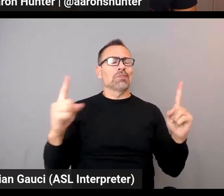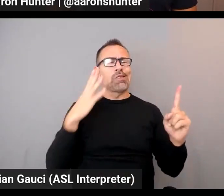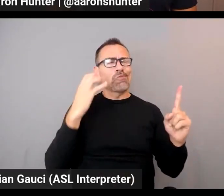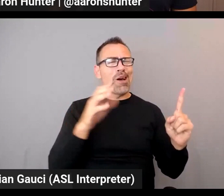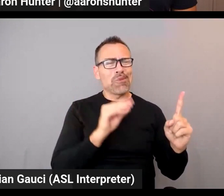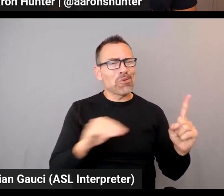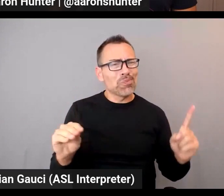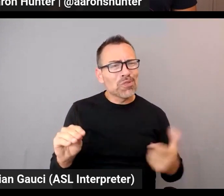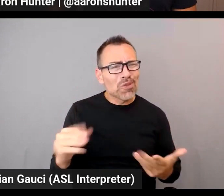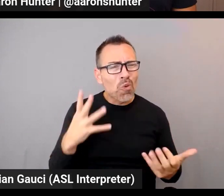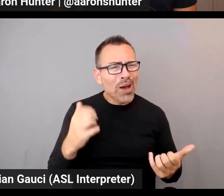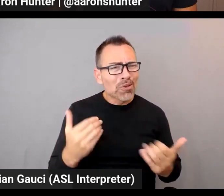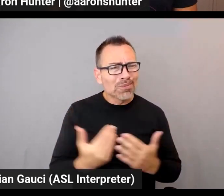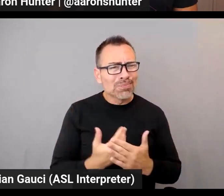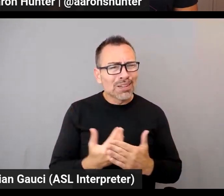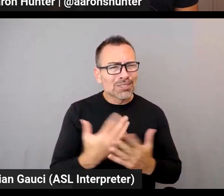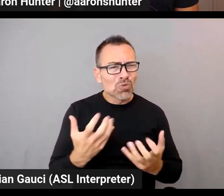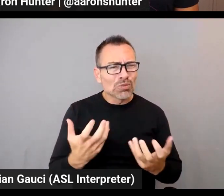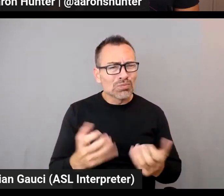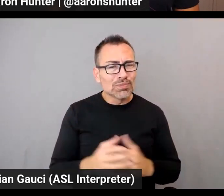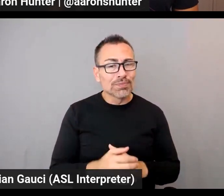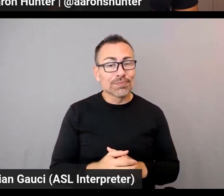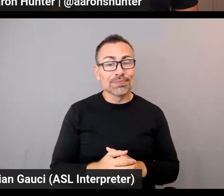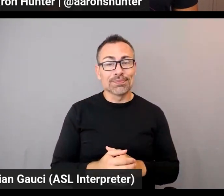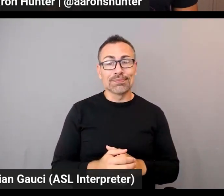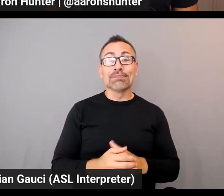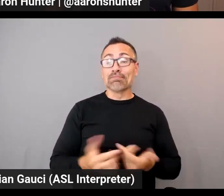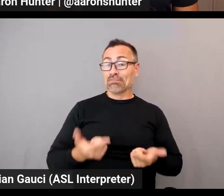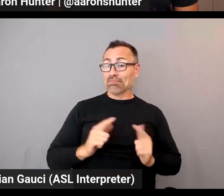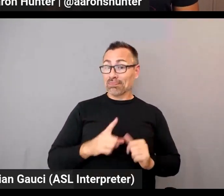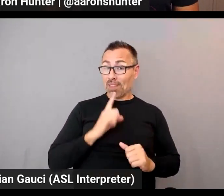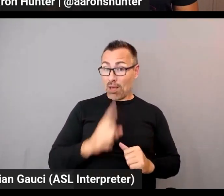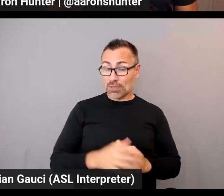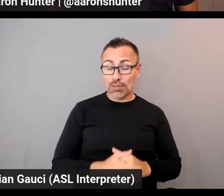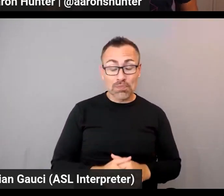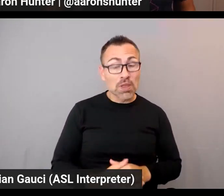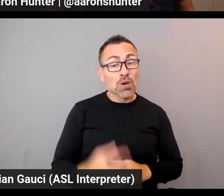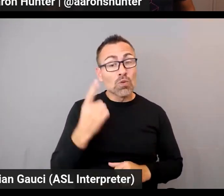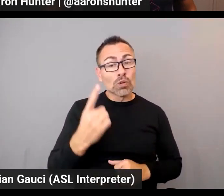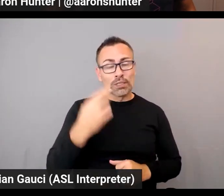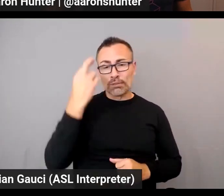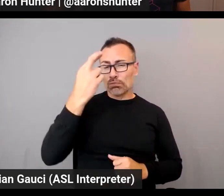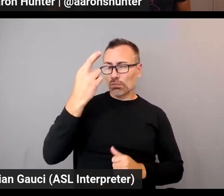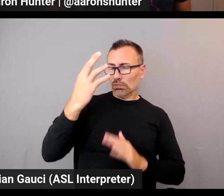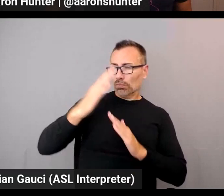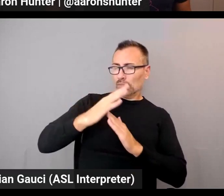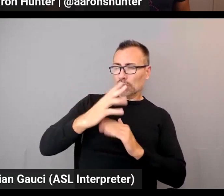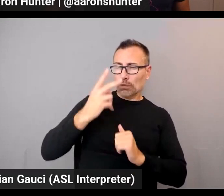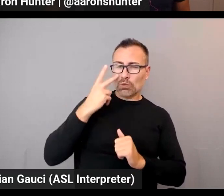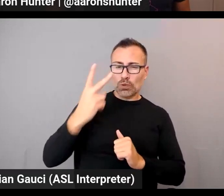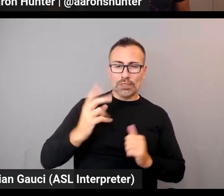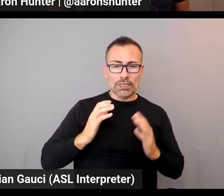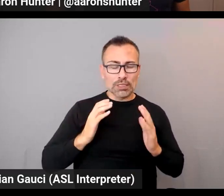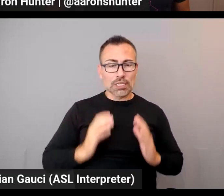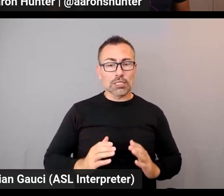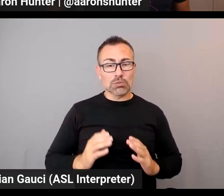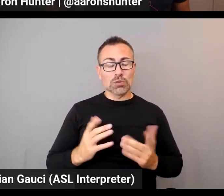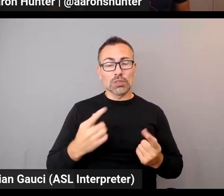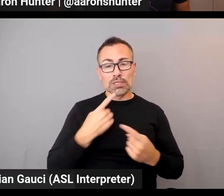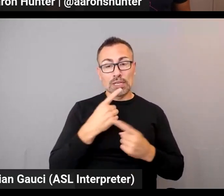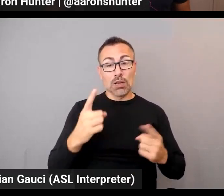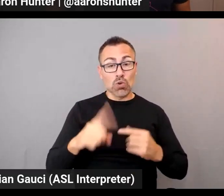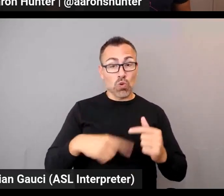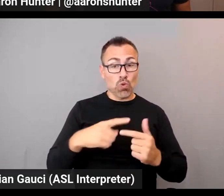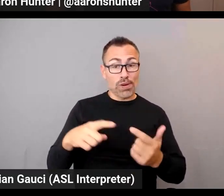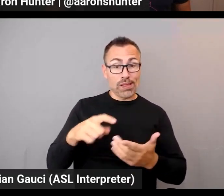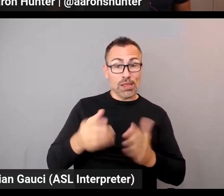Why would I want to modernize it? Absolutely. So one of the biggest reasons that we kind of see customers cite is, when you're running on Windows, you're